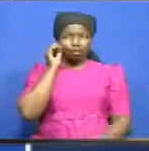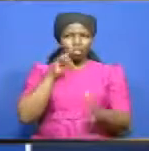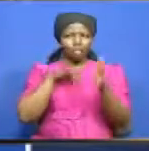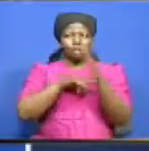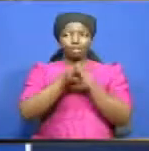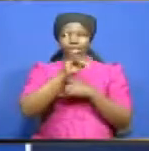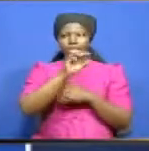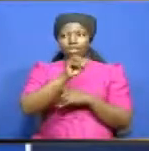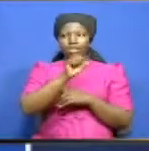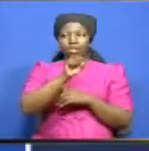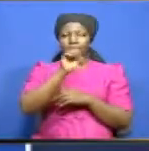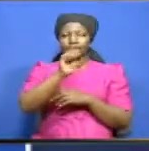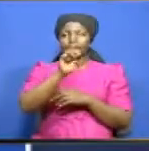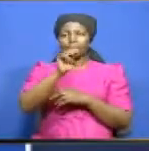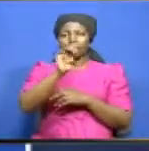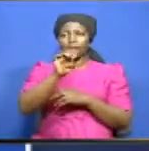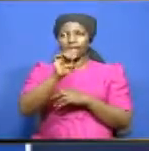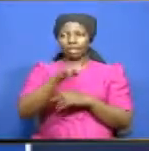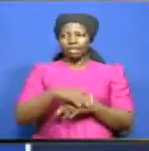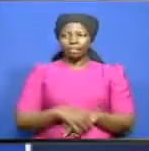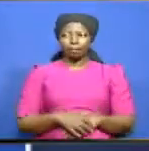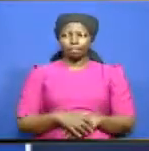sub-county.